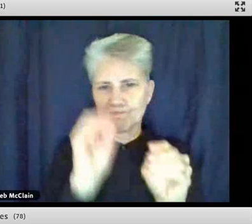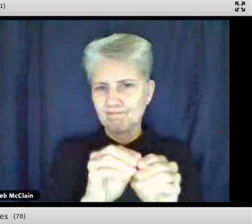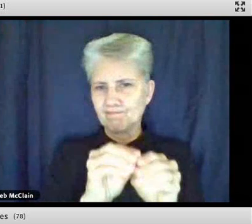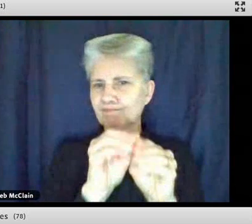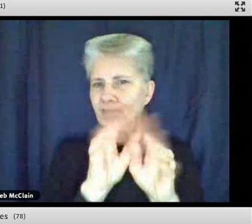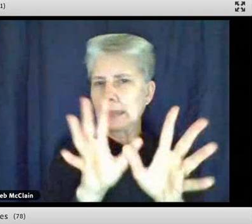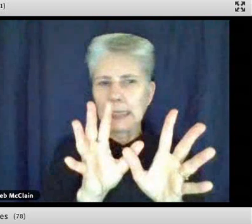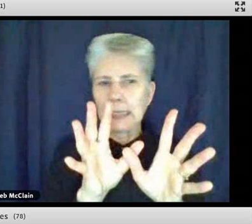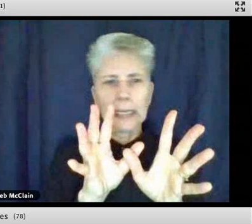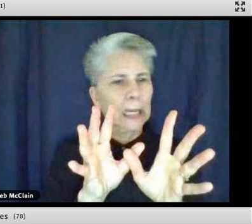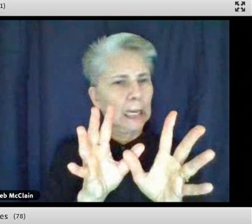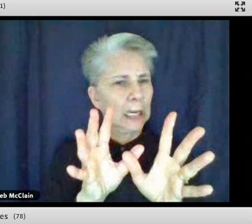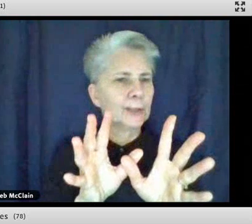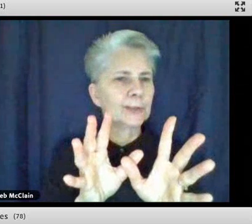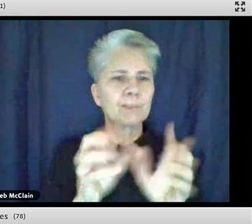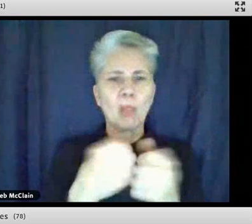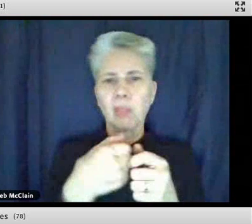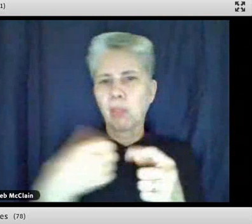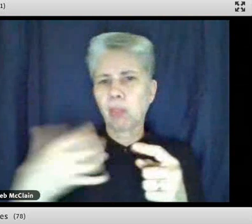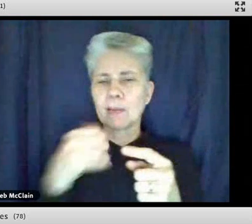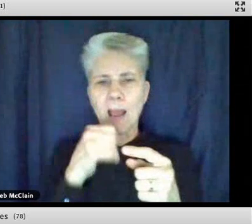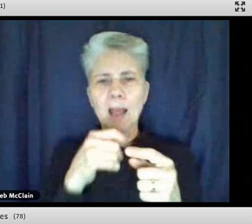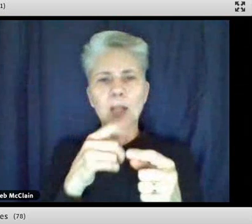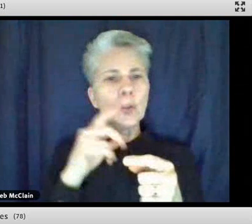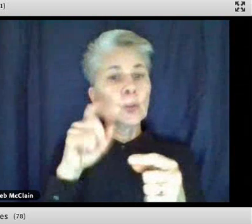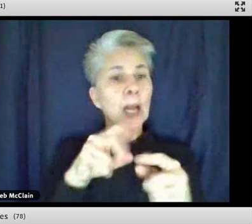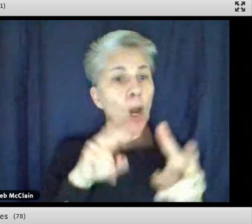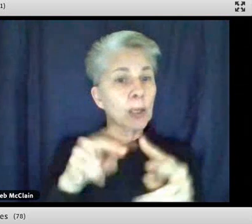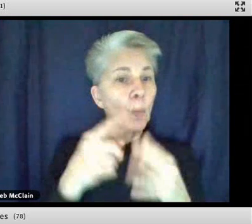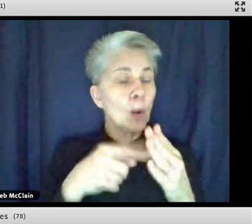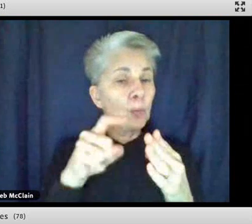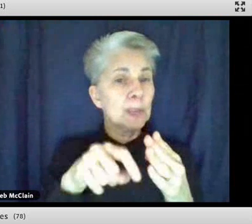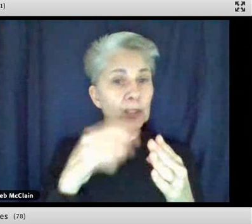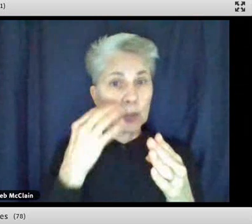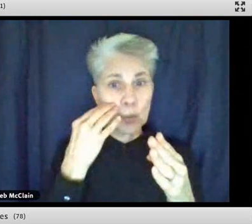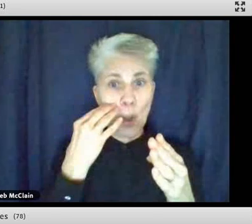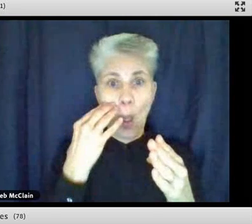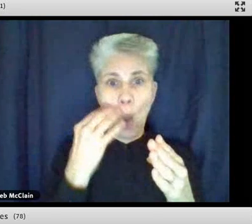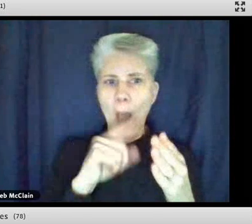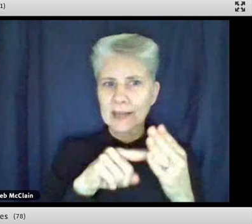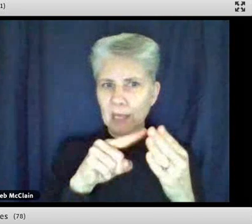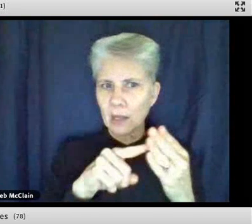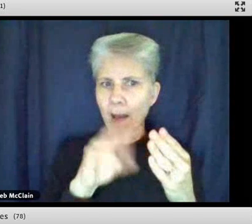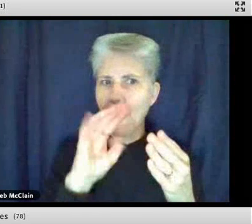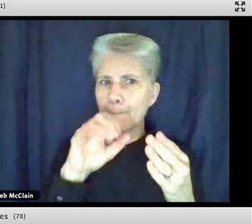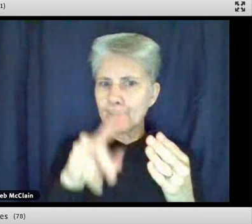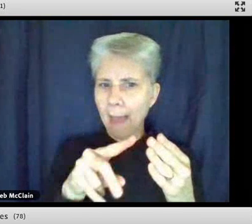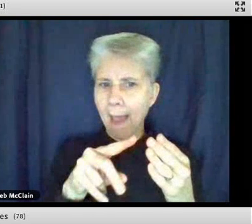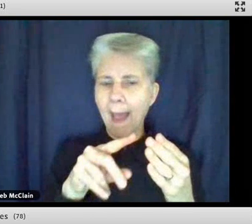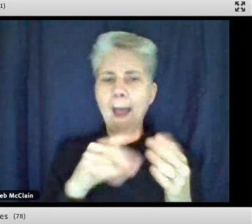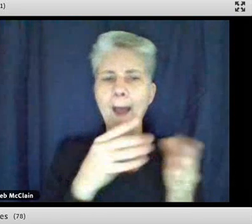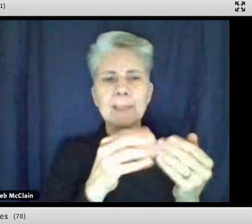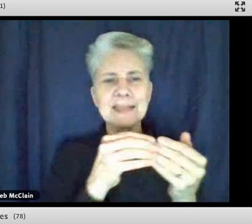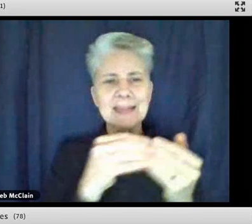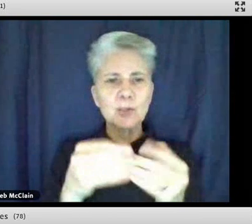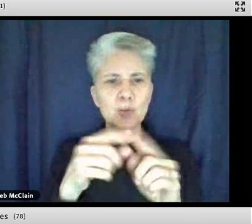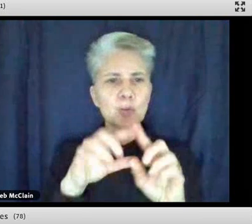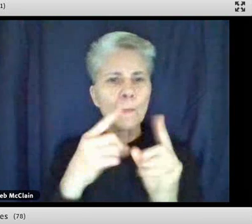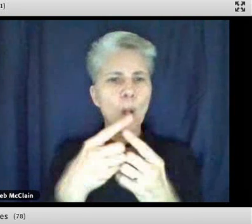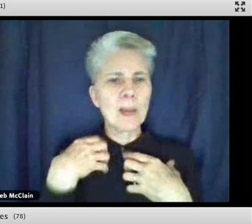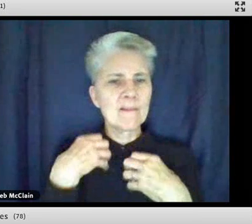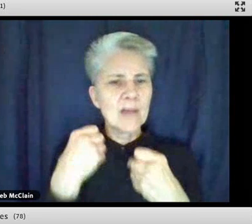know. Again, it's got a tracking map. It takes you to the Department of Health, it gives you a situation summary. And that's what that JHU